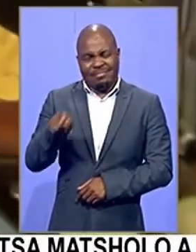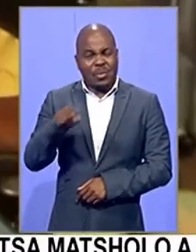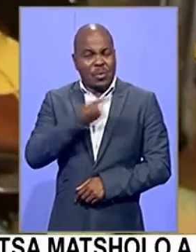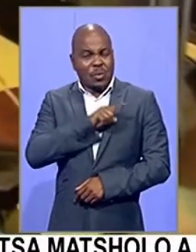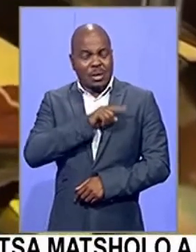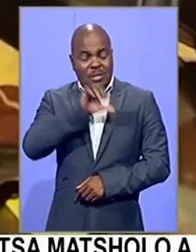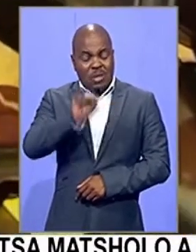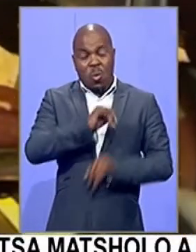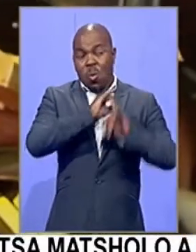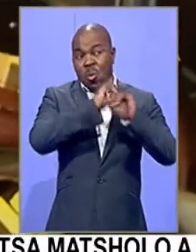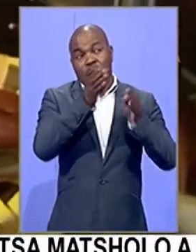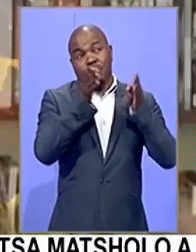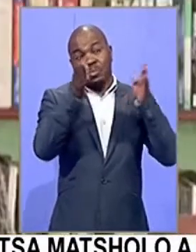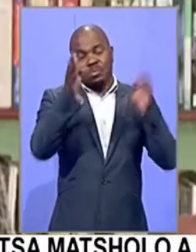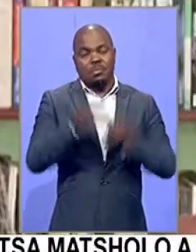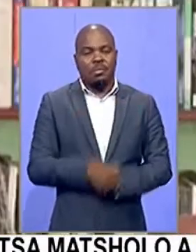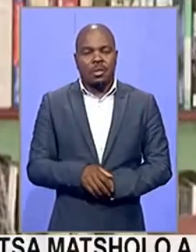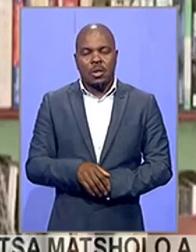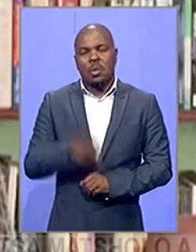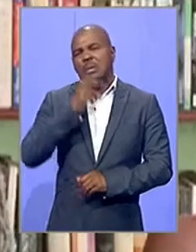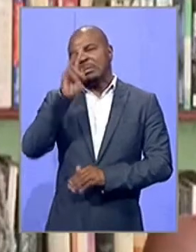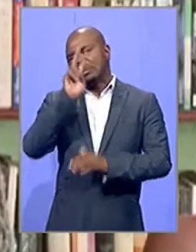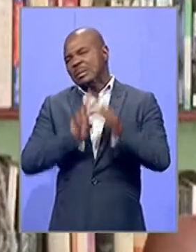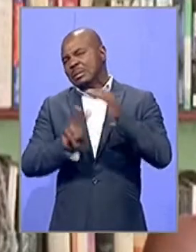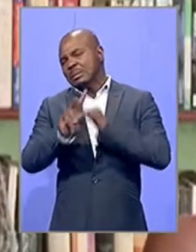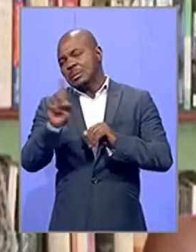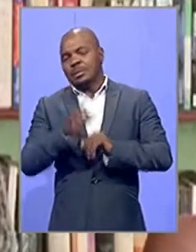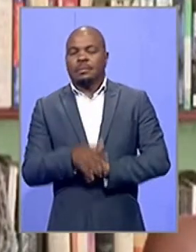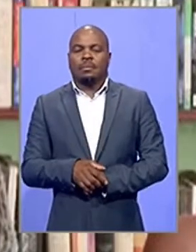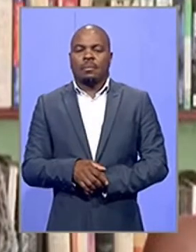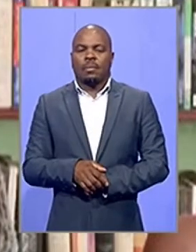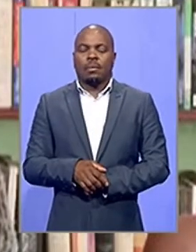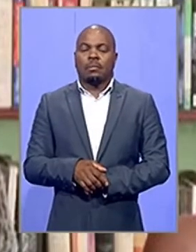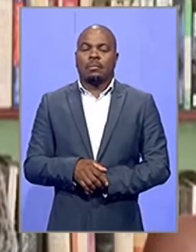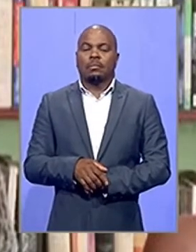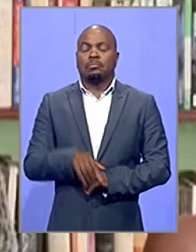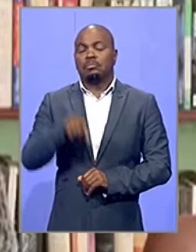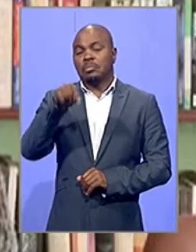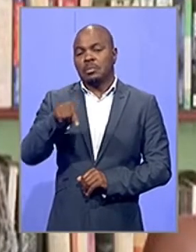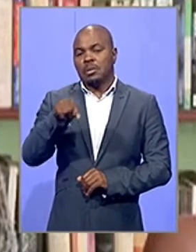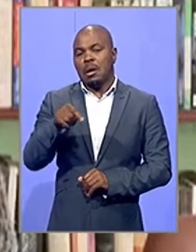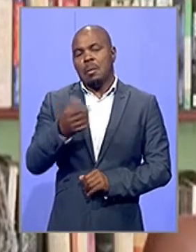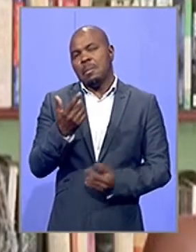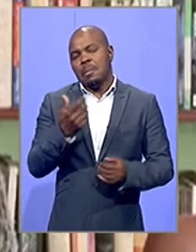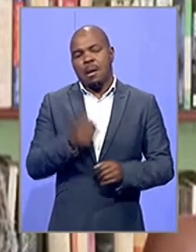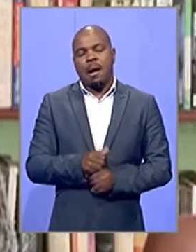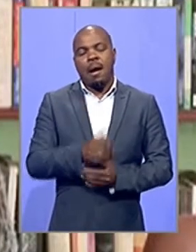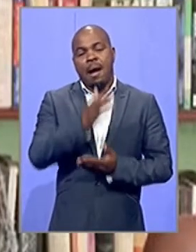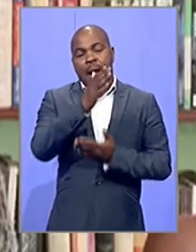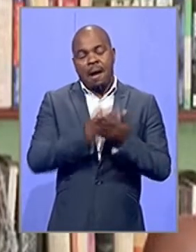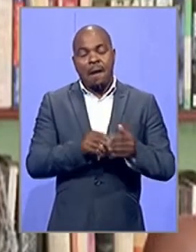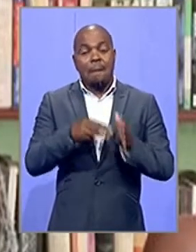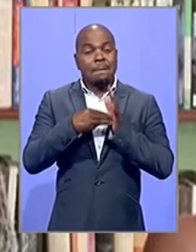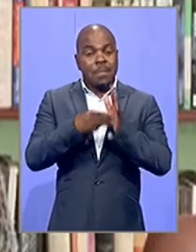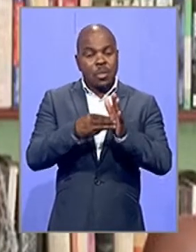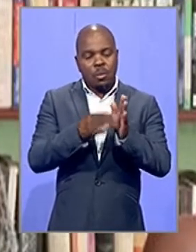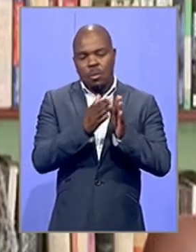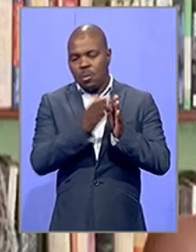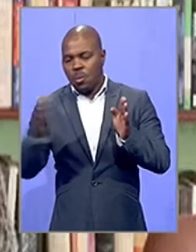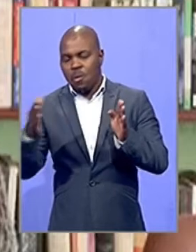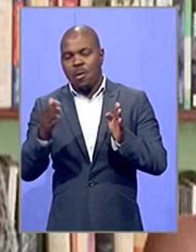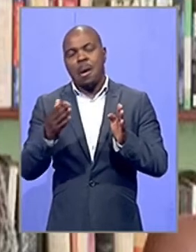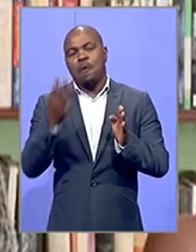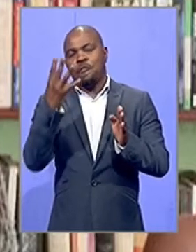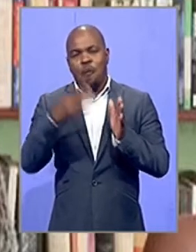lebaneng naga. Independent estimates indicate that there are between 500,000 and 4 million